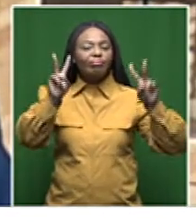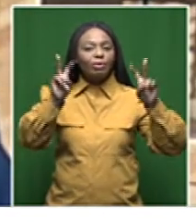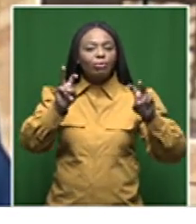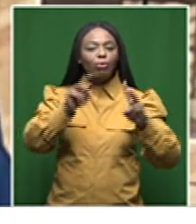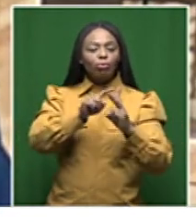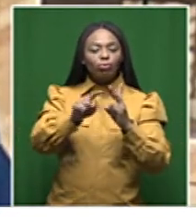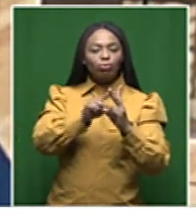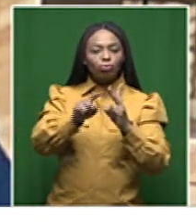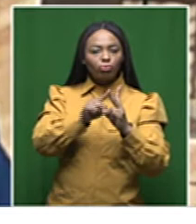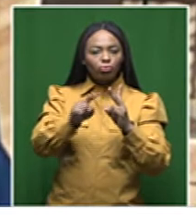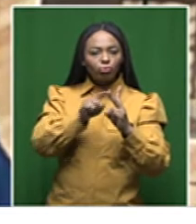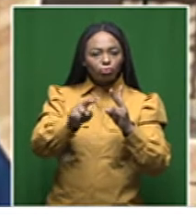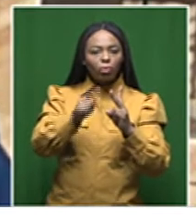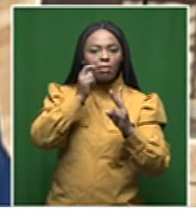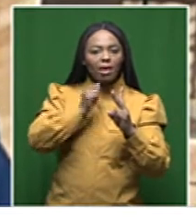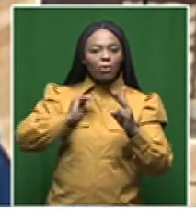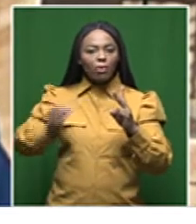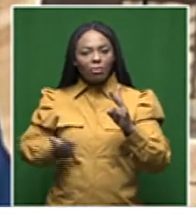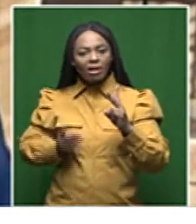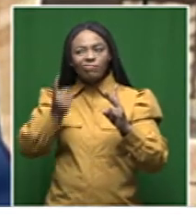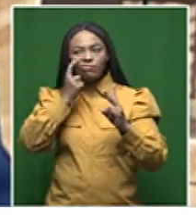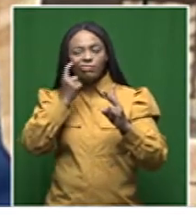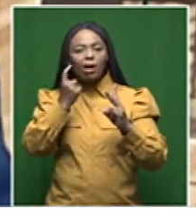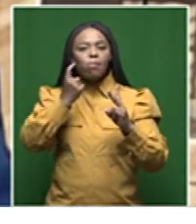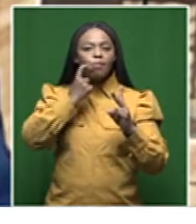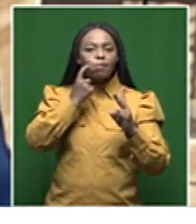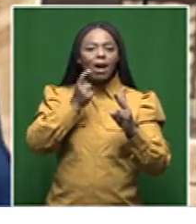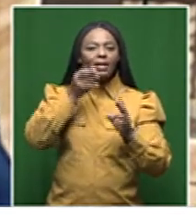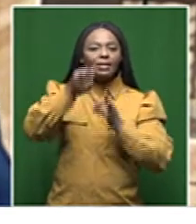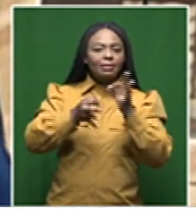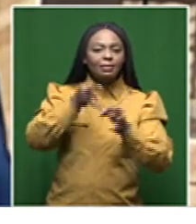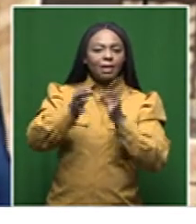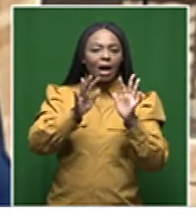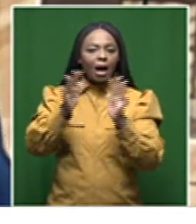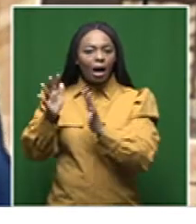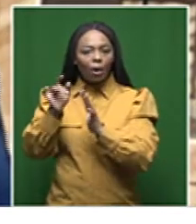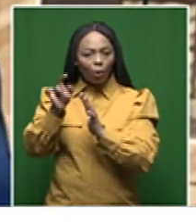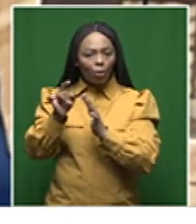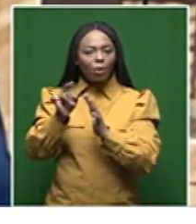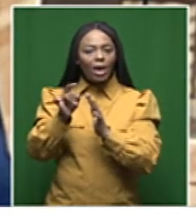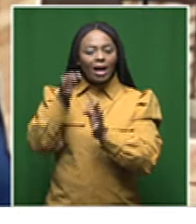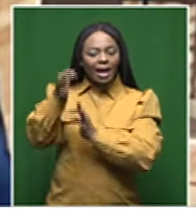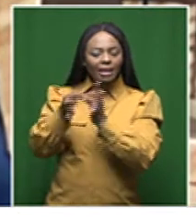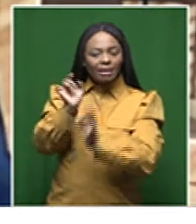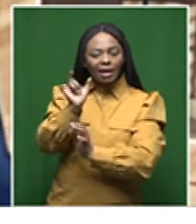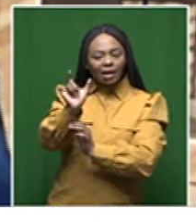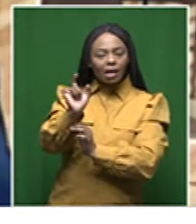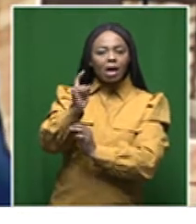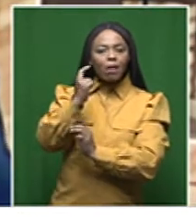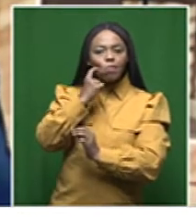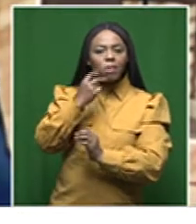look at time to pregnancy, other ways of looking at how you define infertility, that can always vary